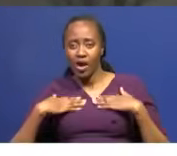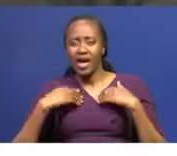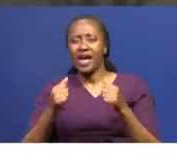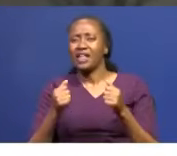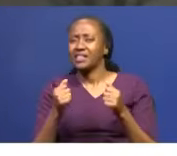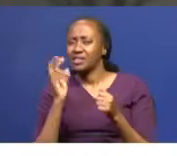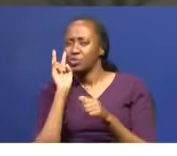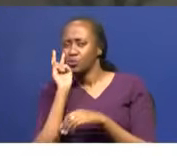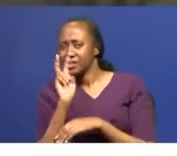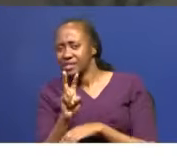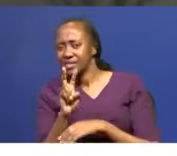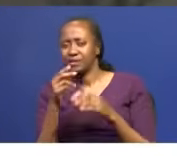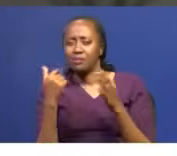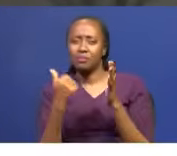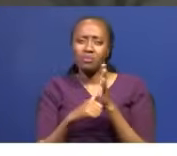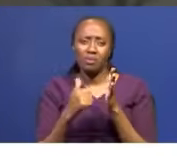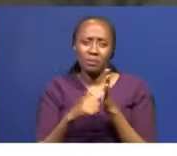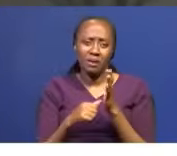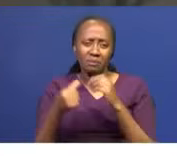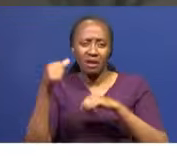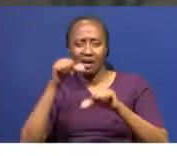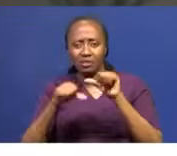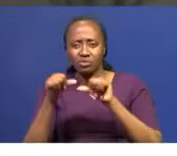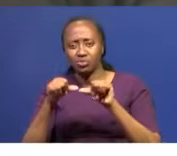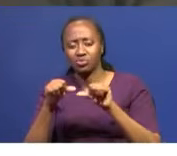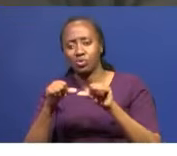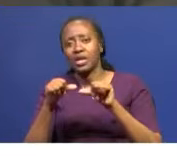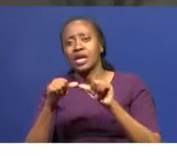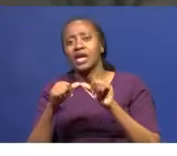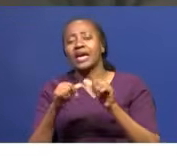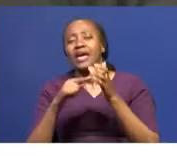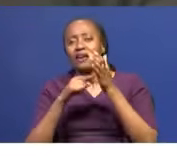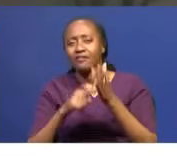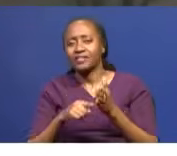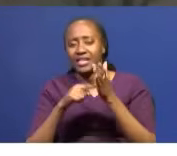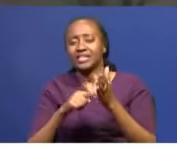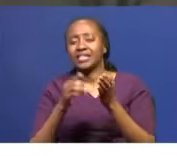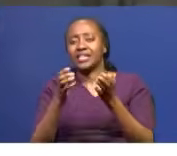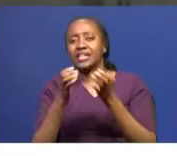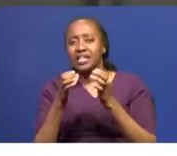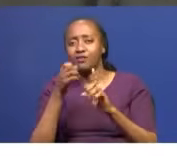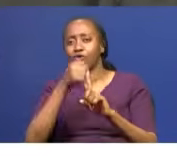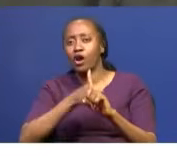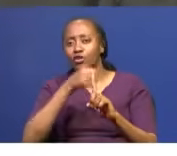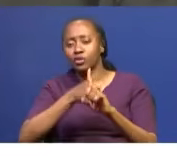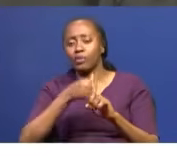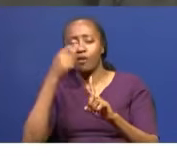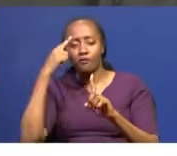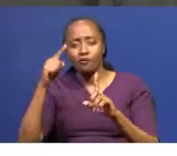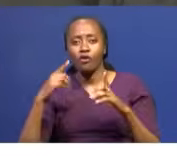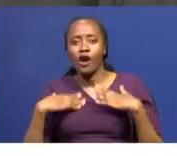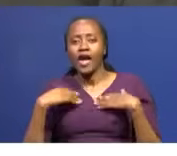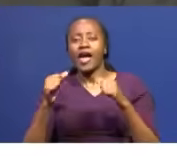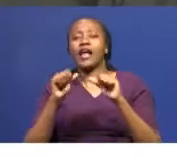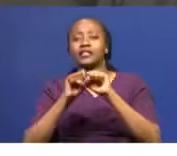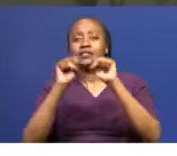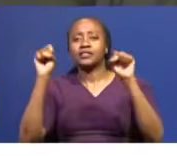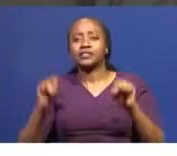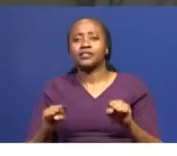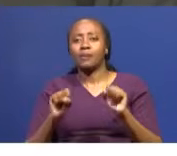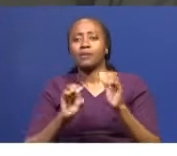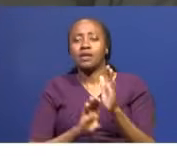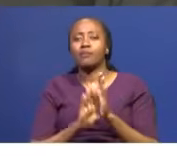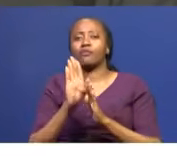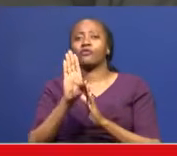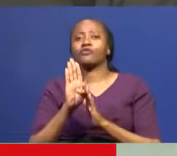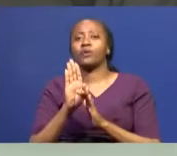not translating as expected, emphasizing the need for advocacy in driving sustainable health system improvements.